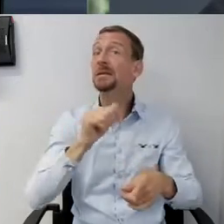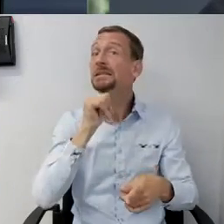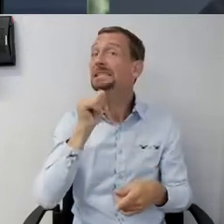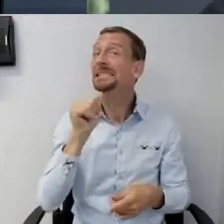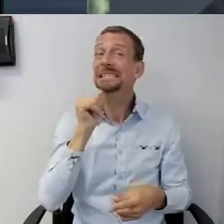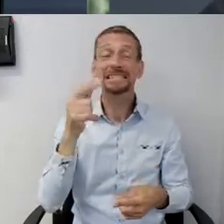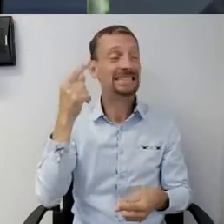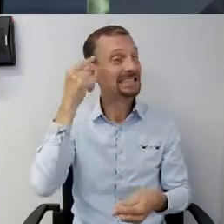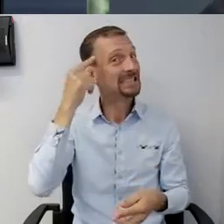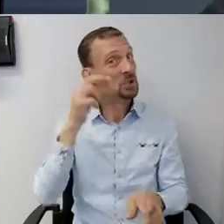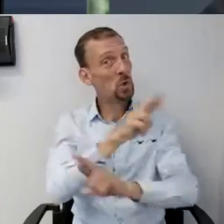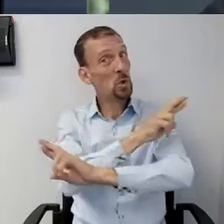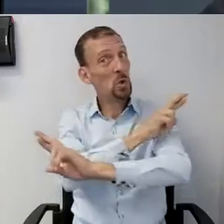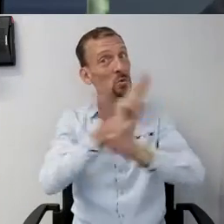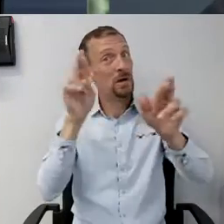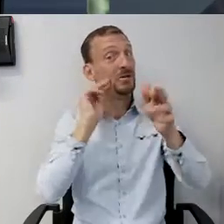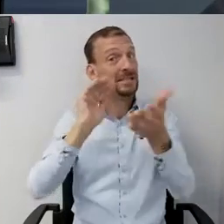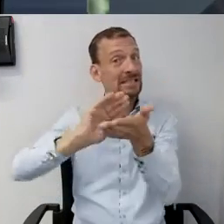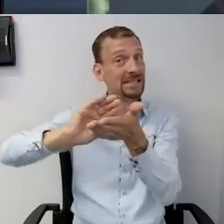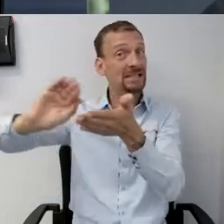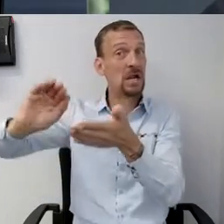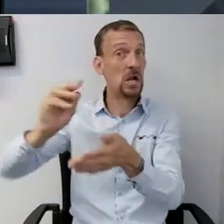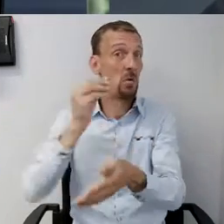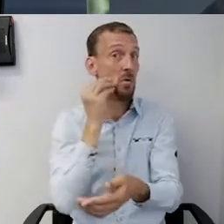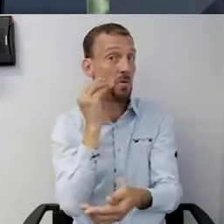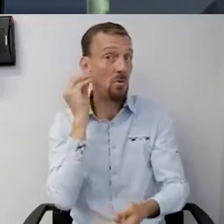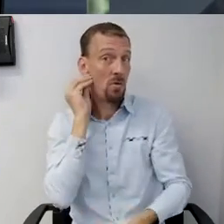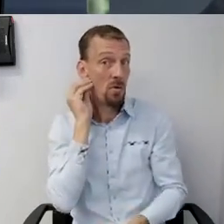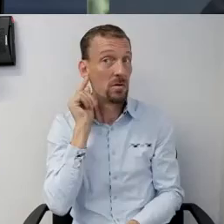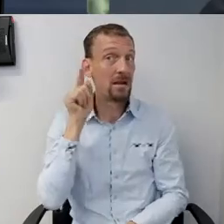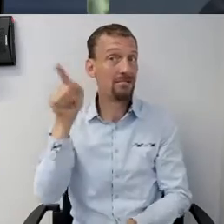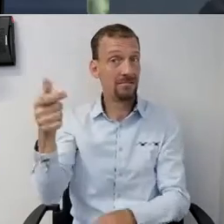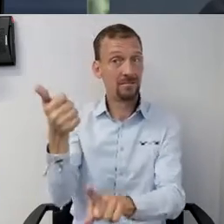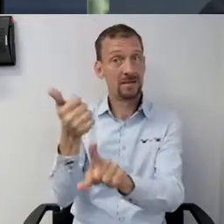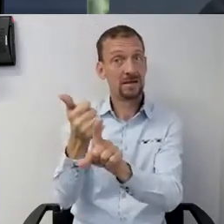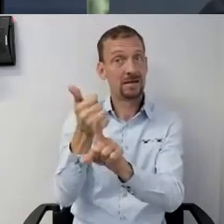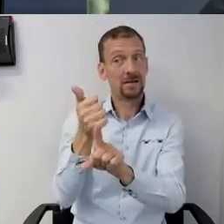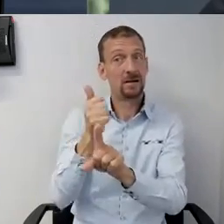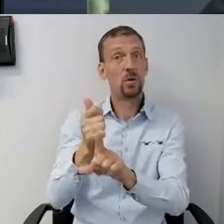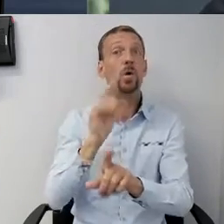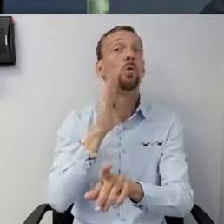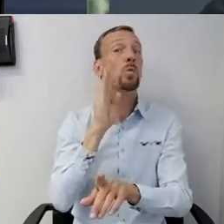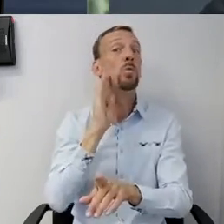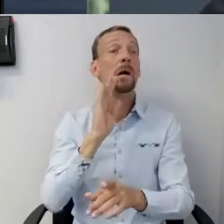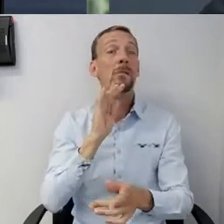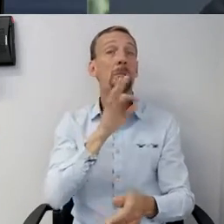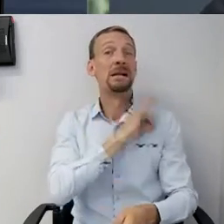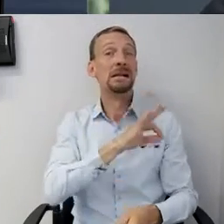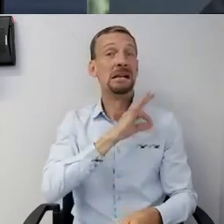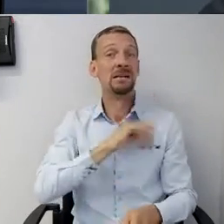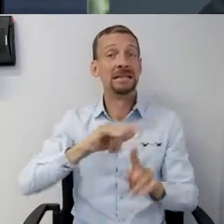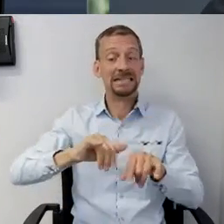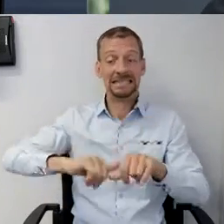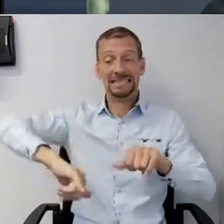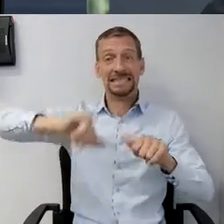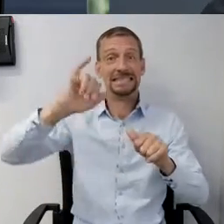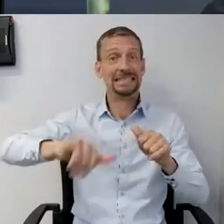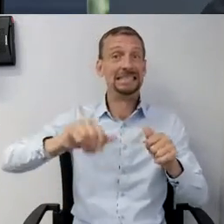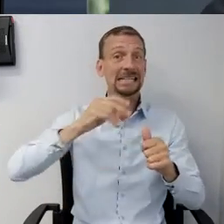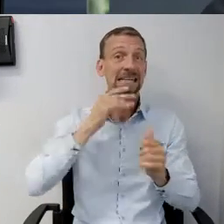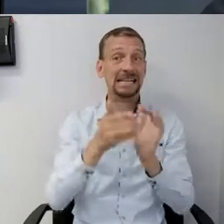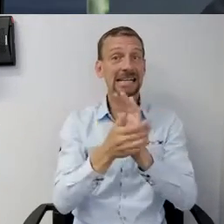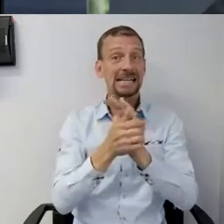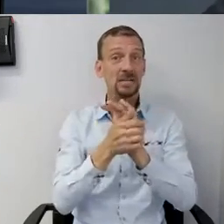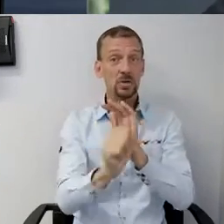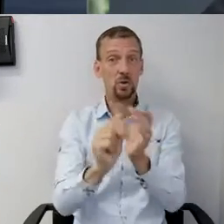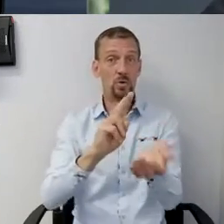ready to be discharged home. So they would benefit from a period of stay in that skilled nursing unit on the